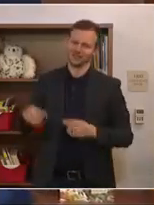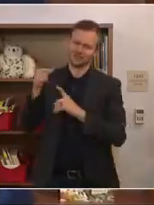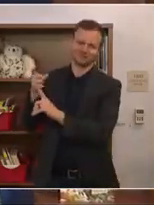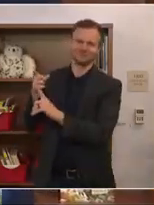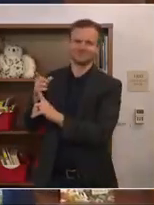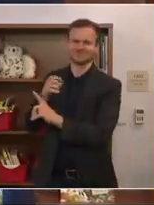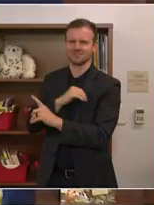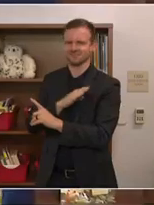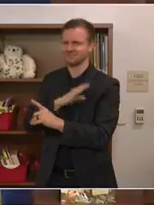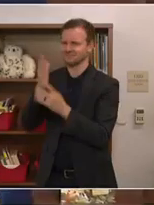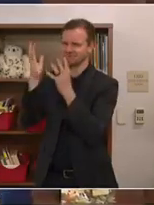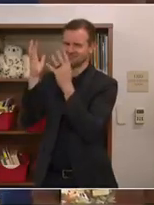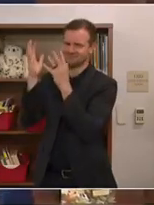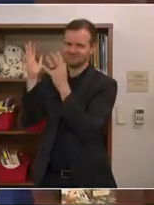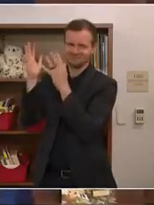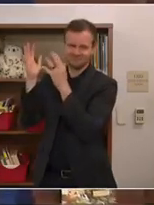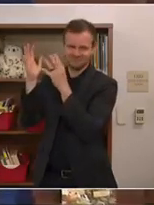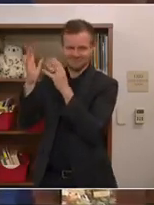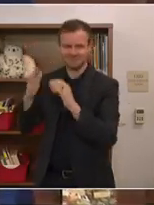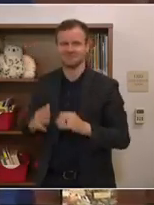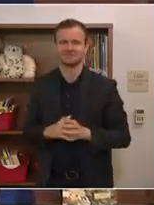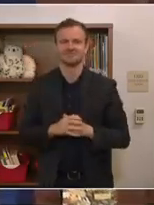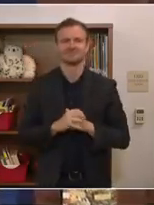Thank you, Mayor. Thank you.